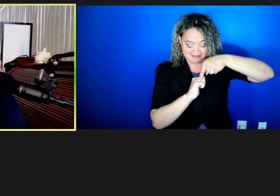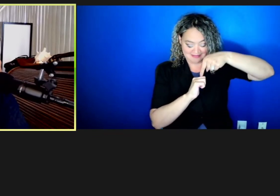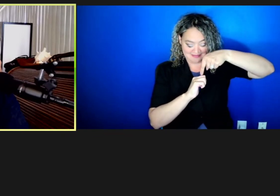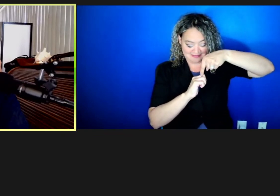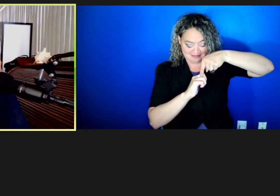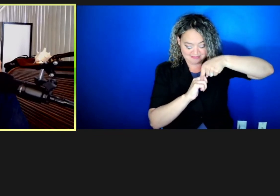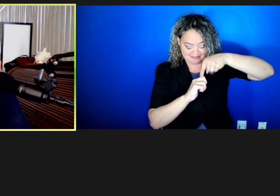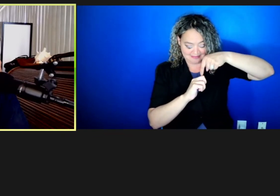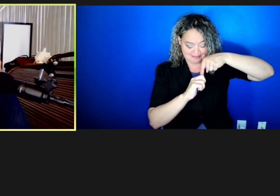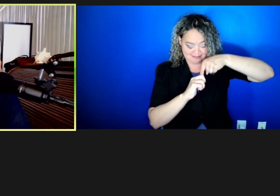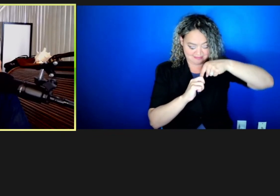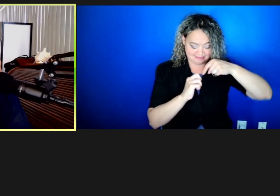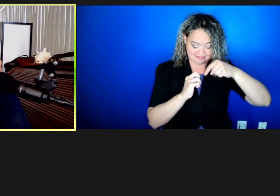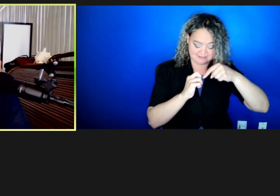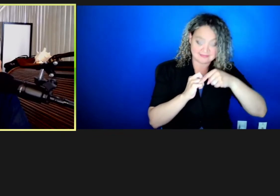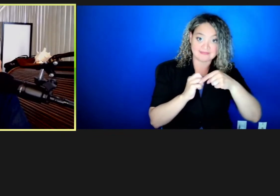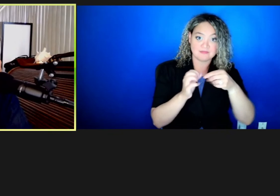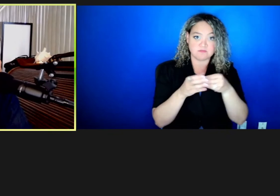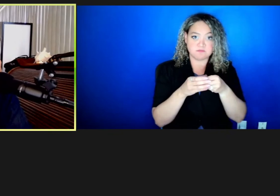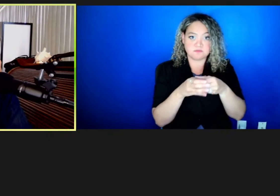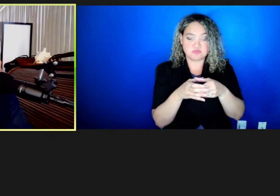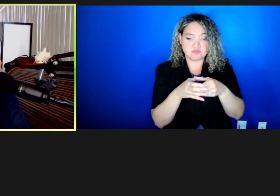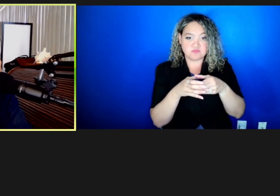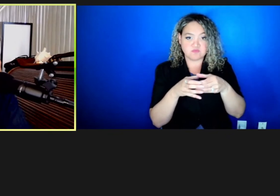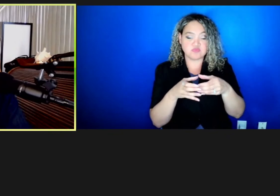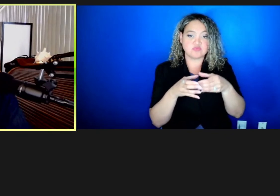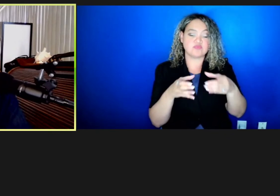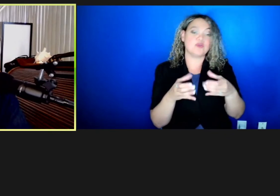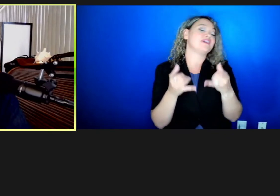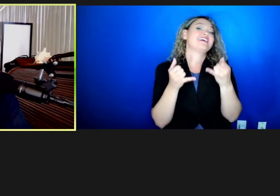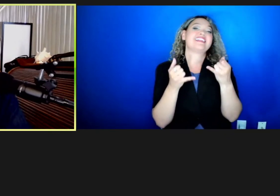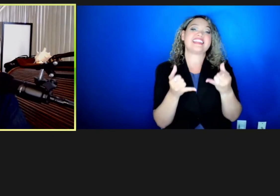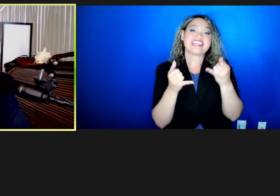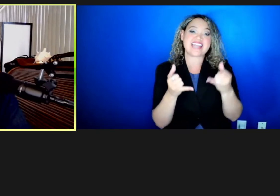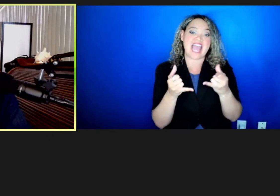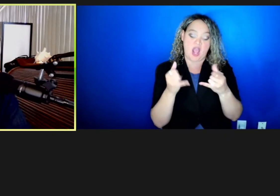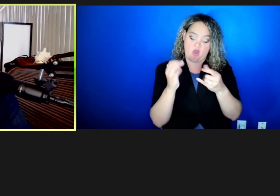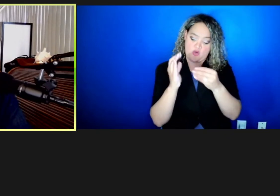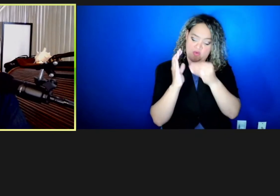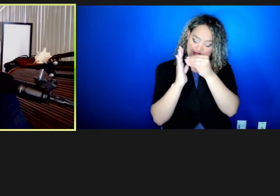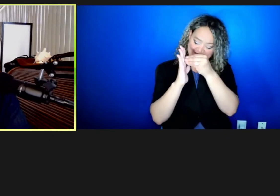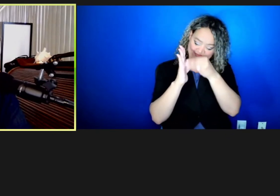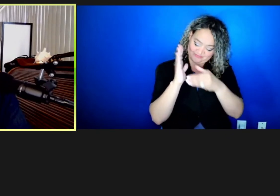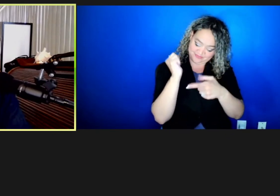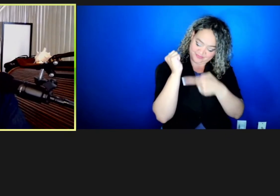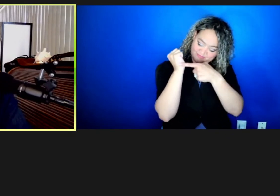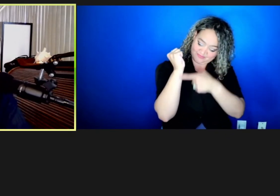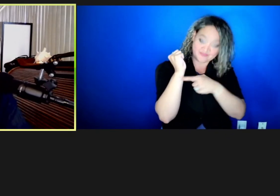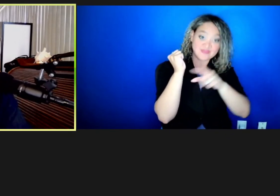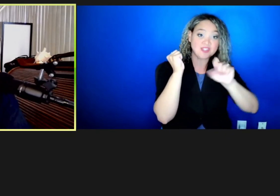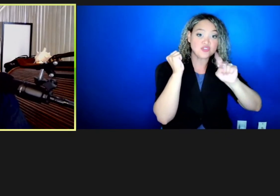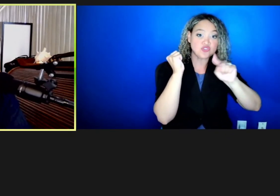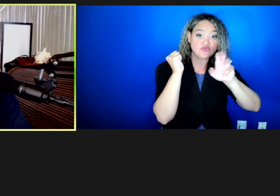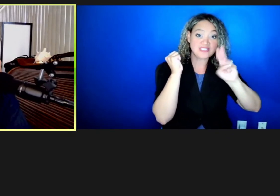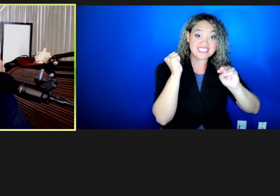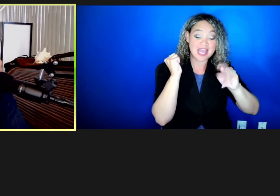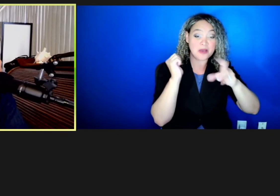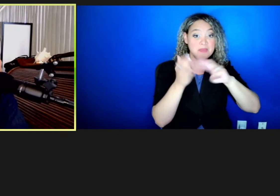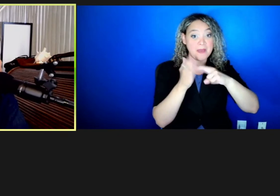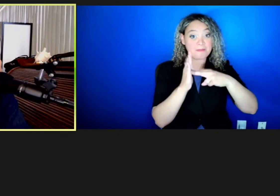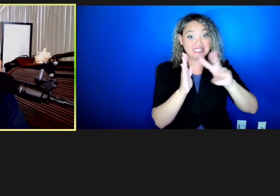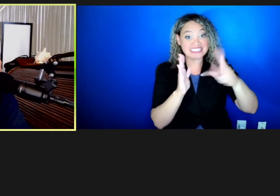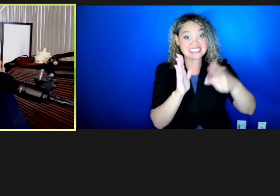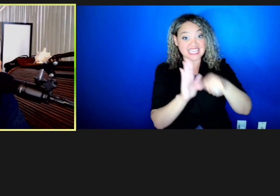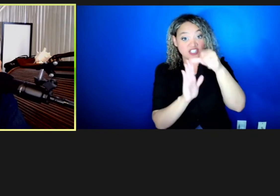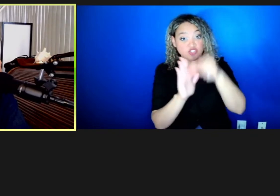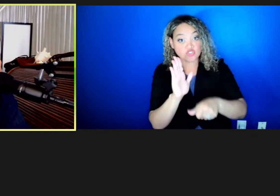brain, had grown and was now entangling her brain stem. A second surgery was scheduled